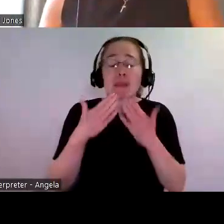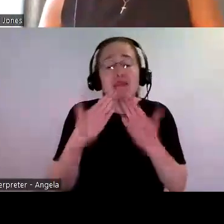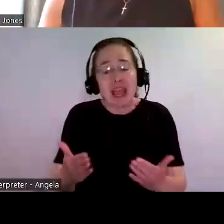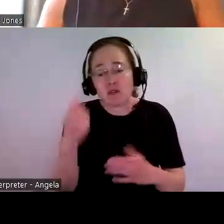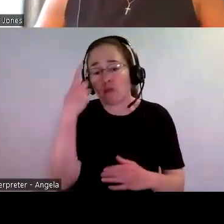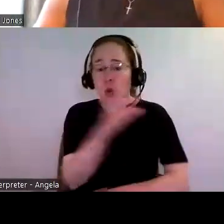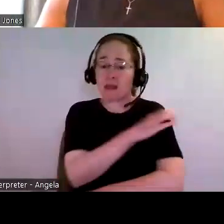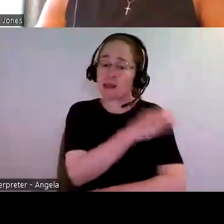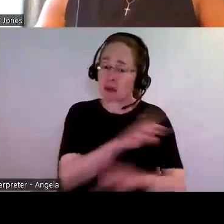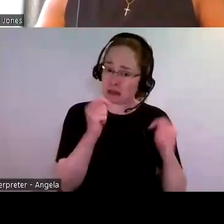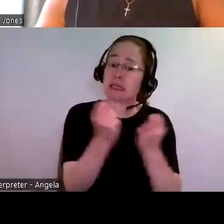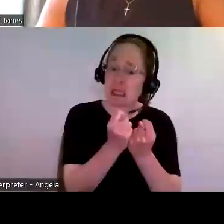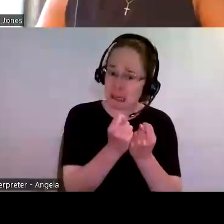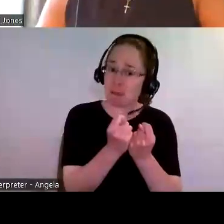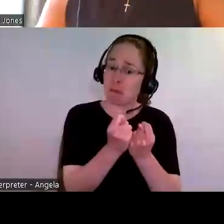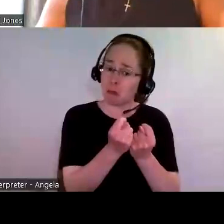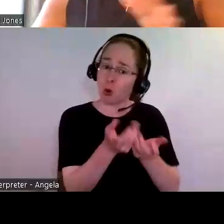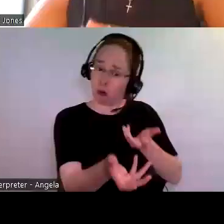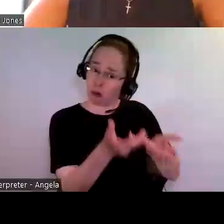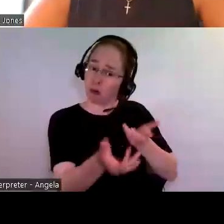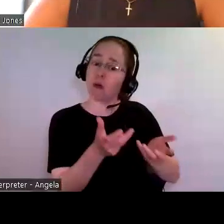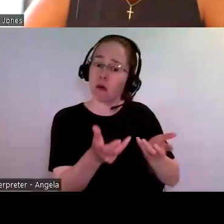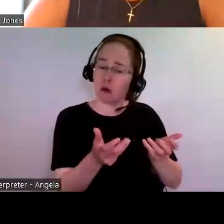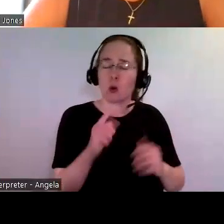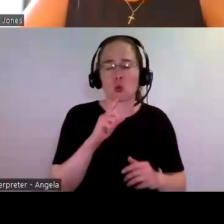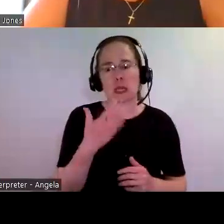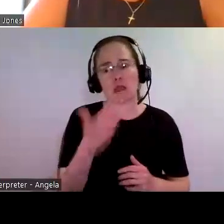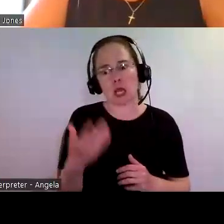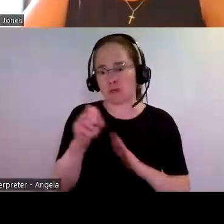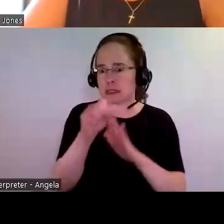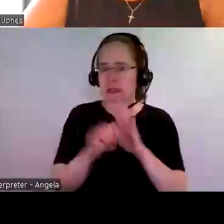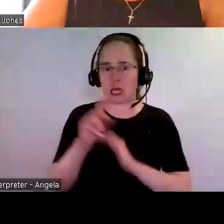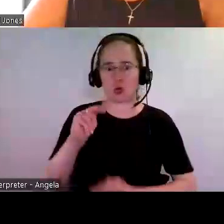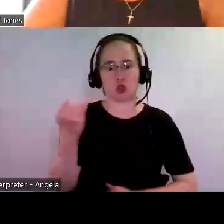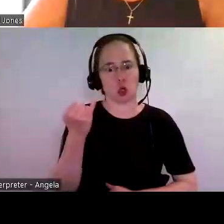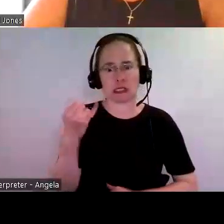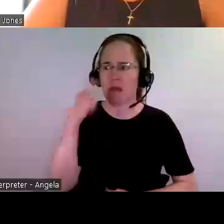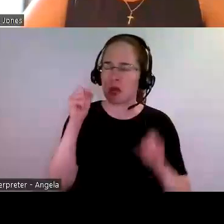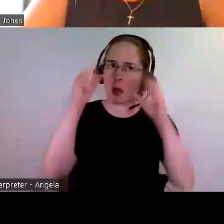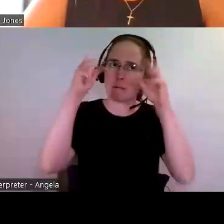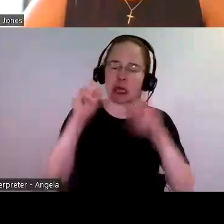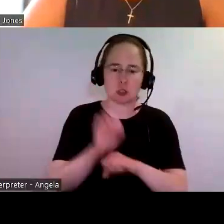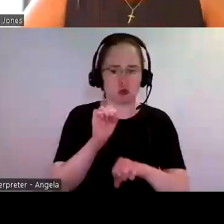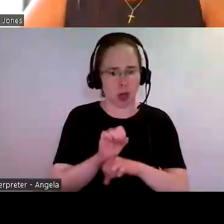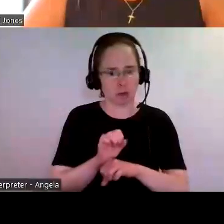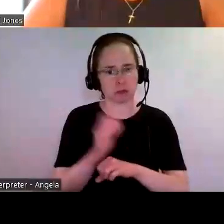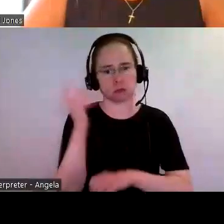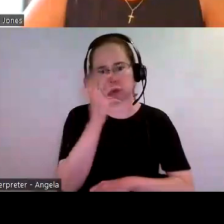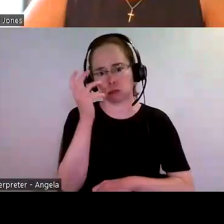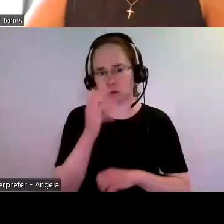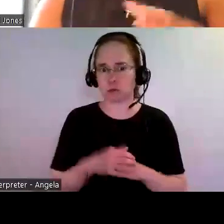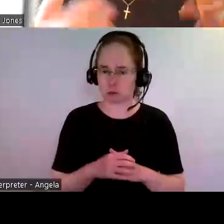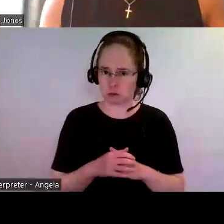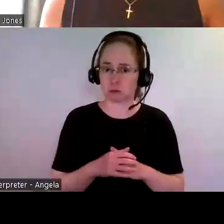for the clinical team that I am working with. And I'm very thankful to the state of New Jersey. I think they're doing an amazing job